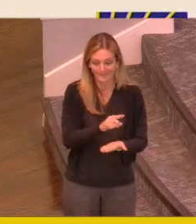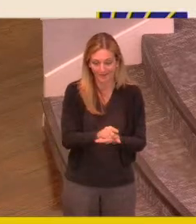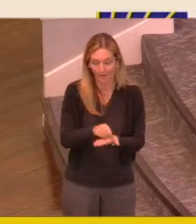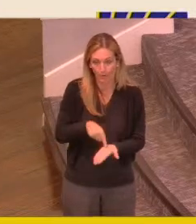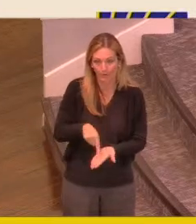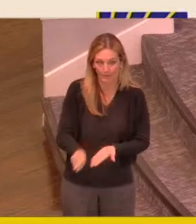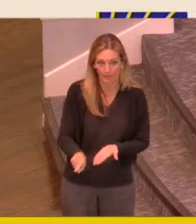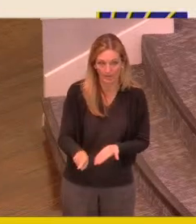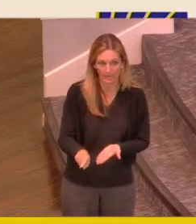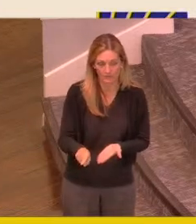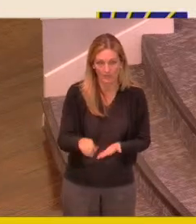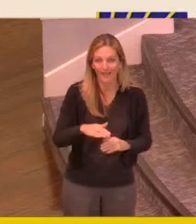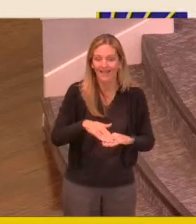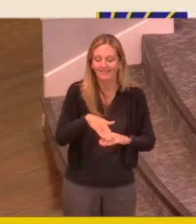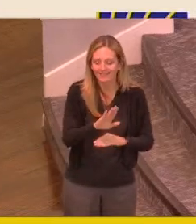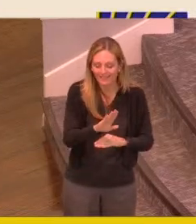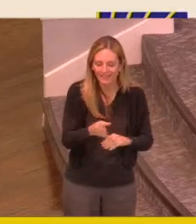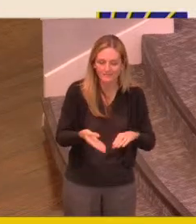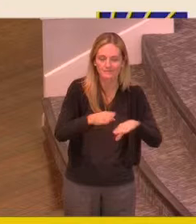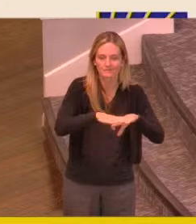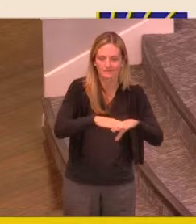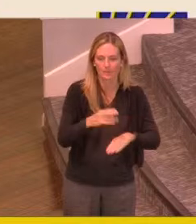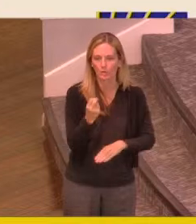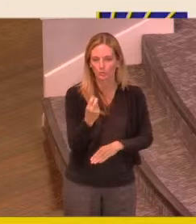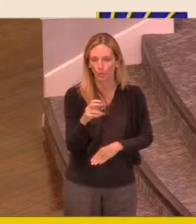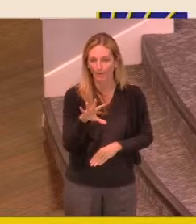least $12.50 an hour.